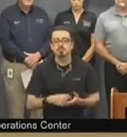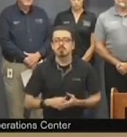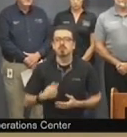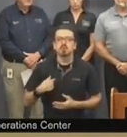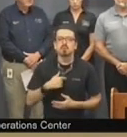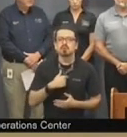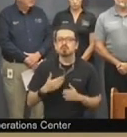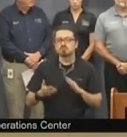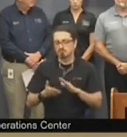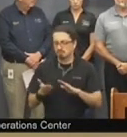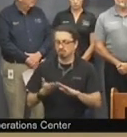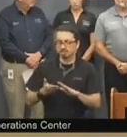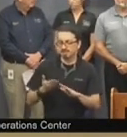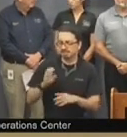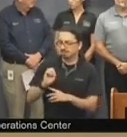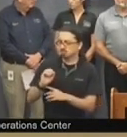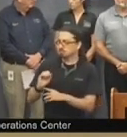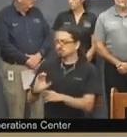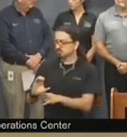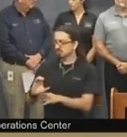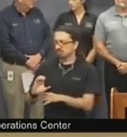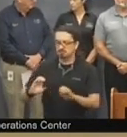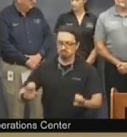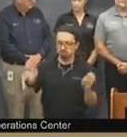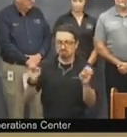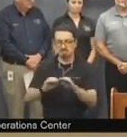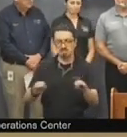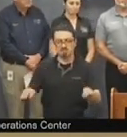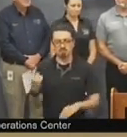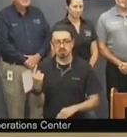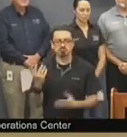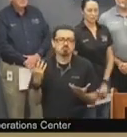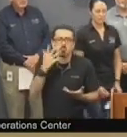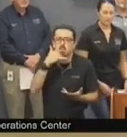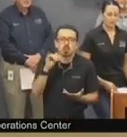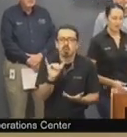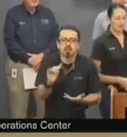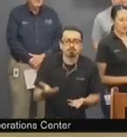What exactly does that entail here at your